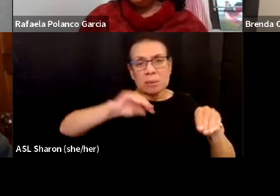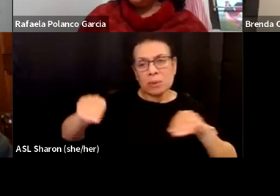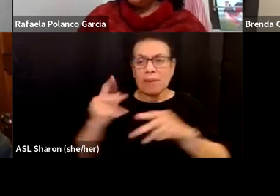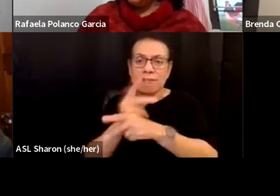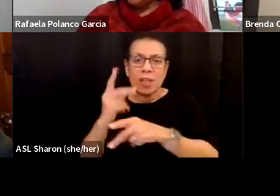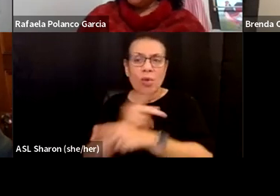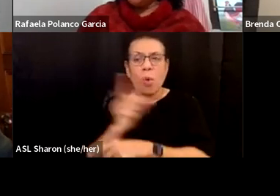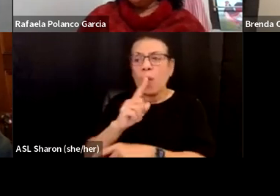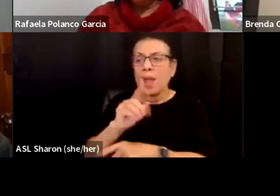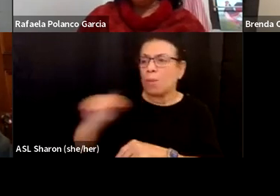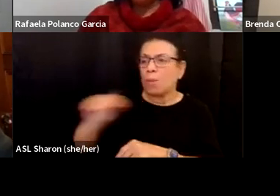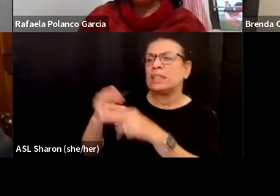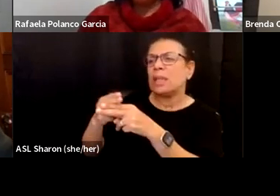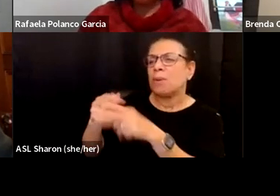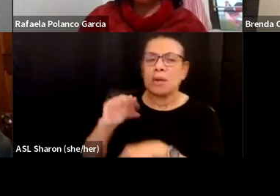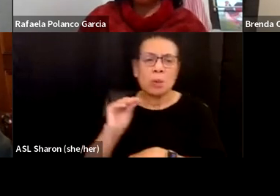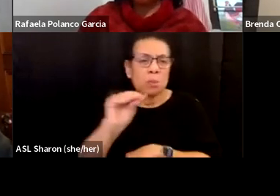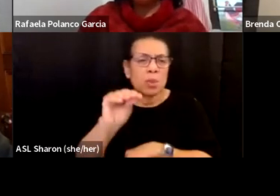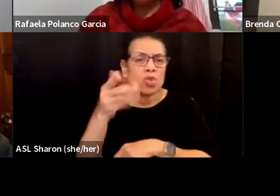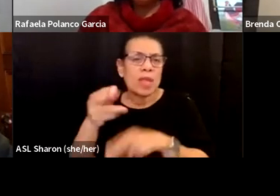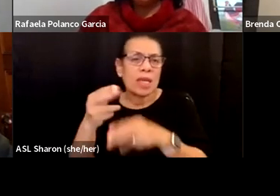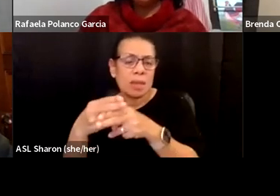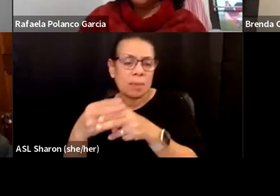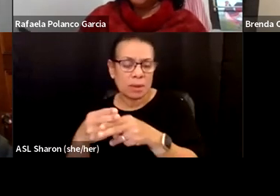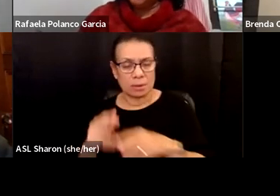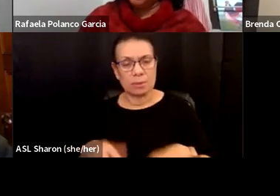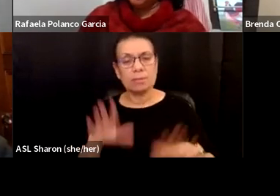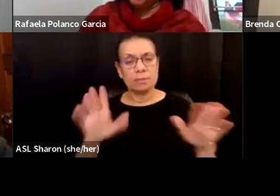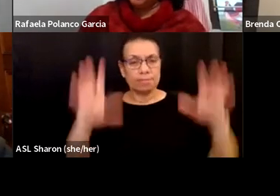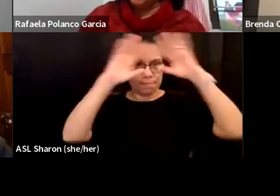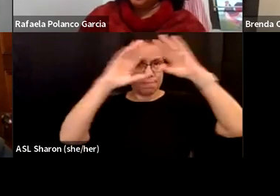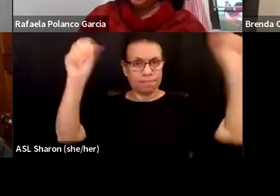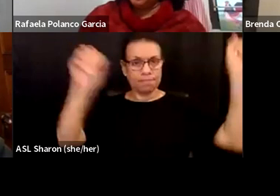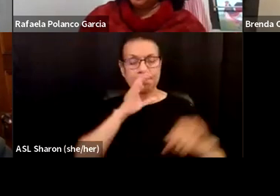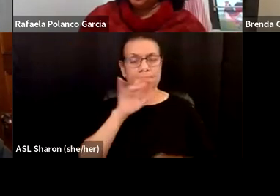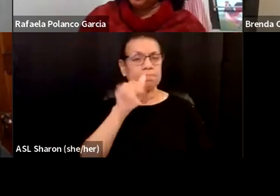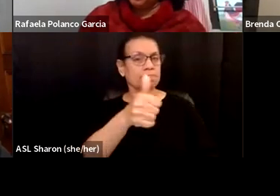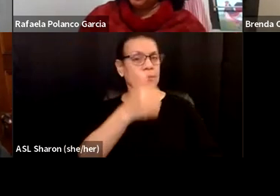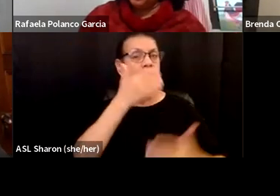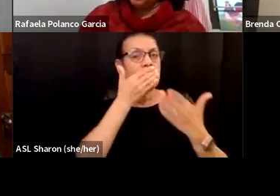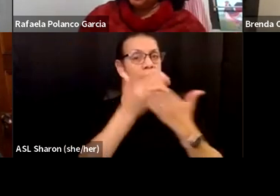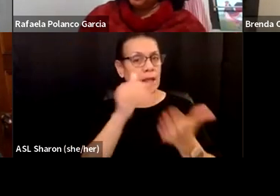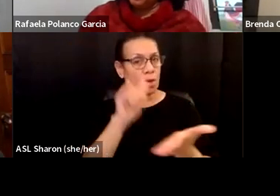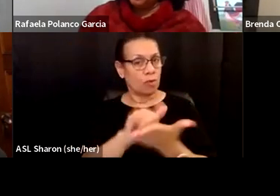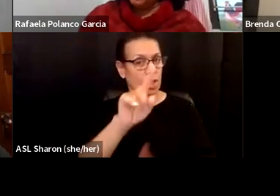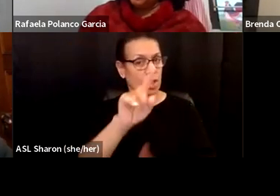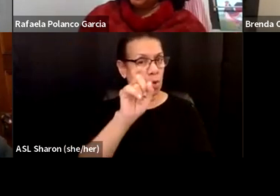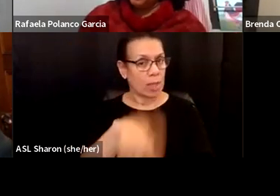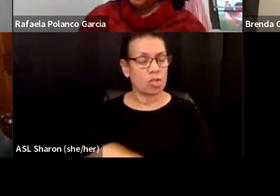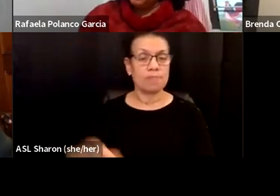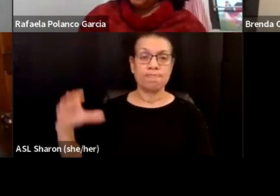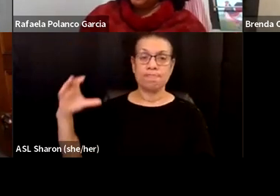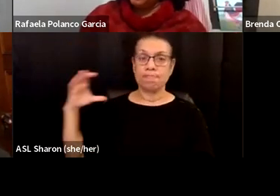happen thank you for that this is the exciting question and this is the question that um the chair